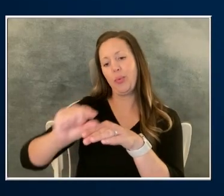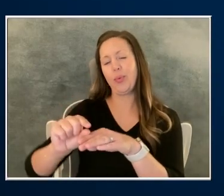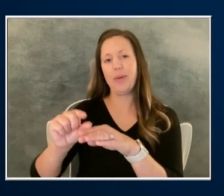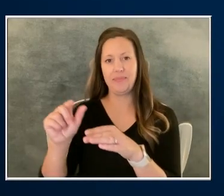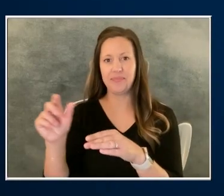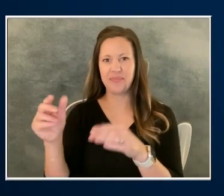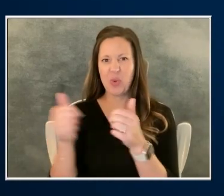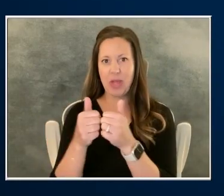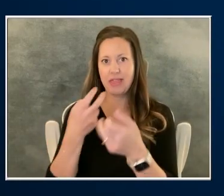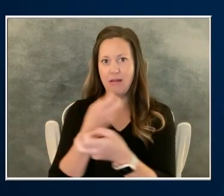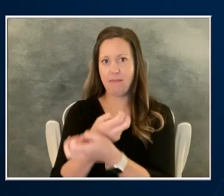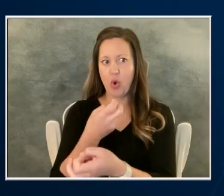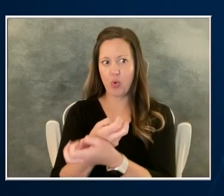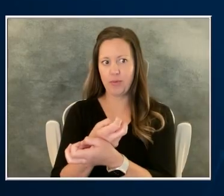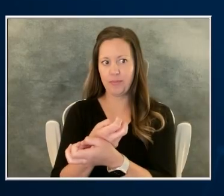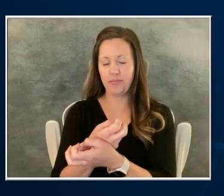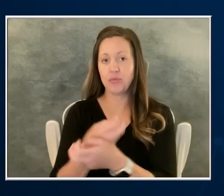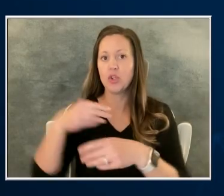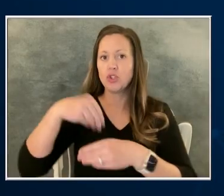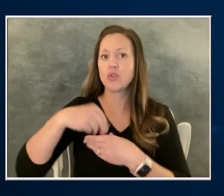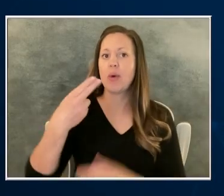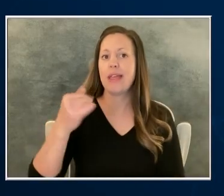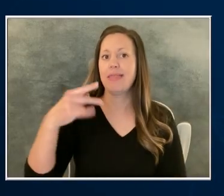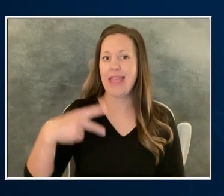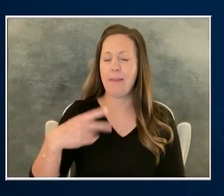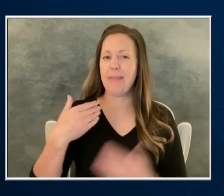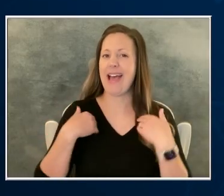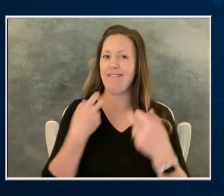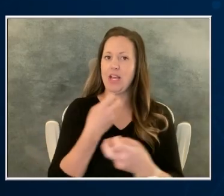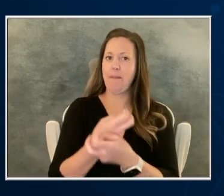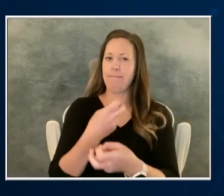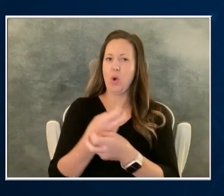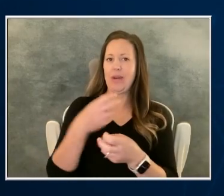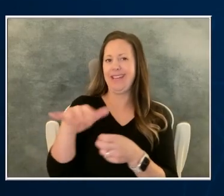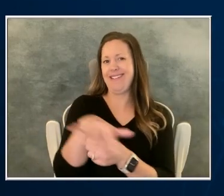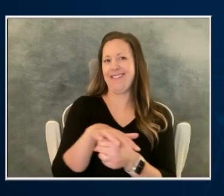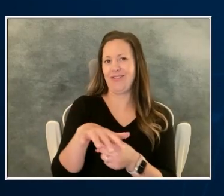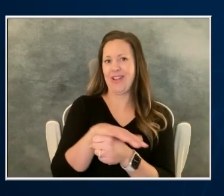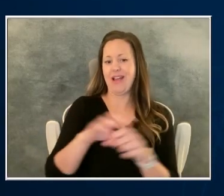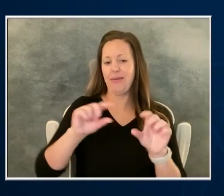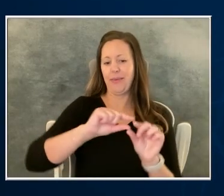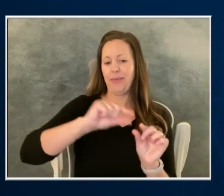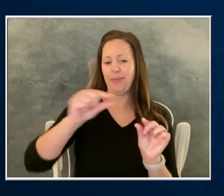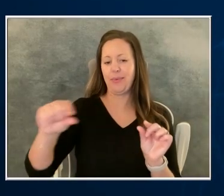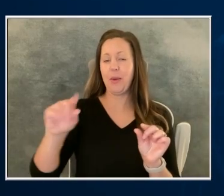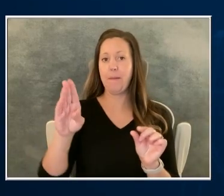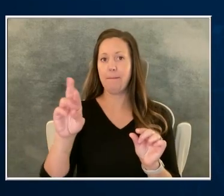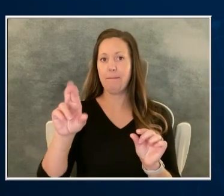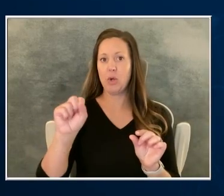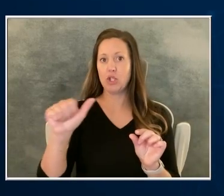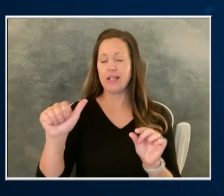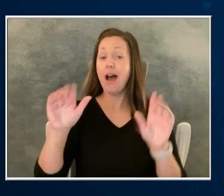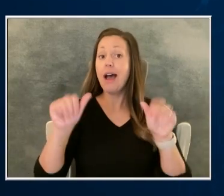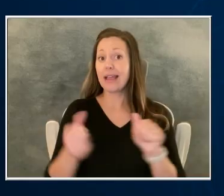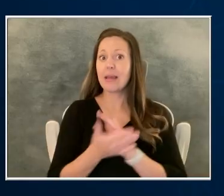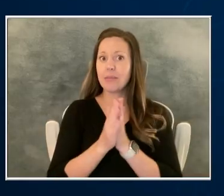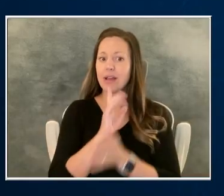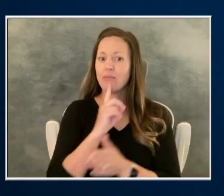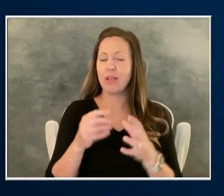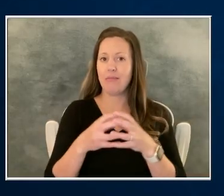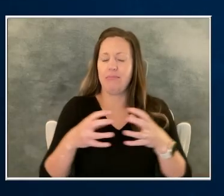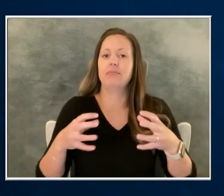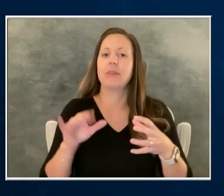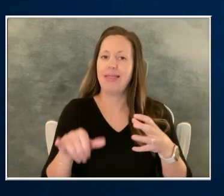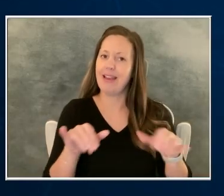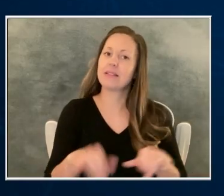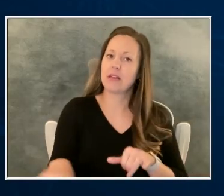the greater trochanter is kind of bony, and there's a surface over it called the bursa, and that can become inflamed, and that's pretty common. And so we can